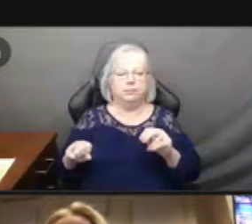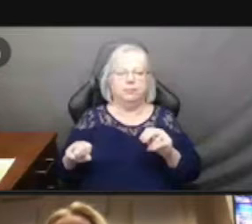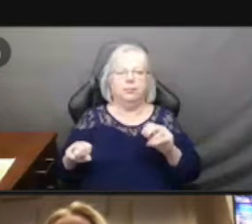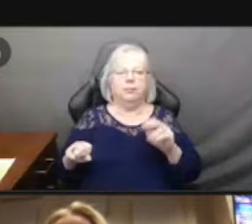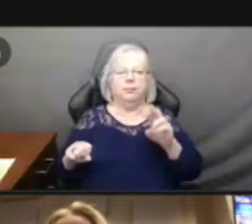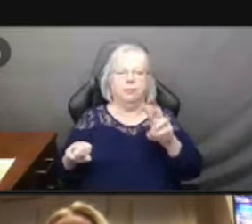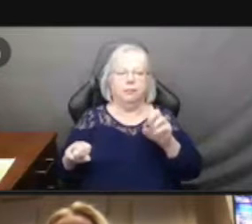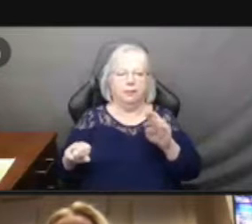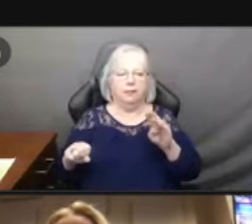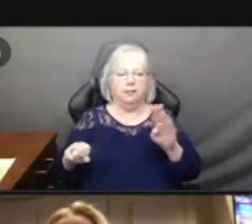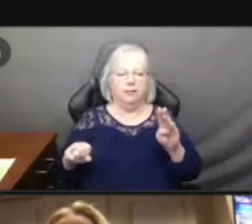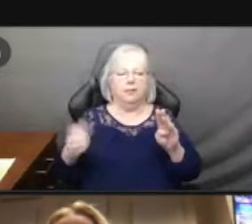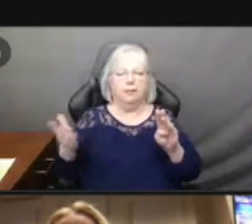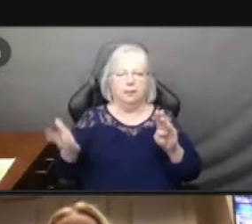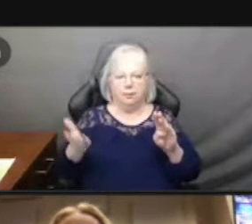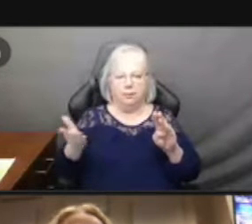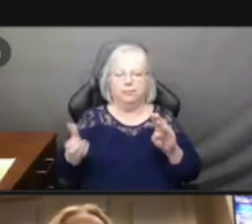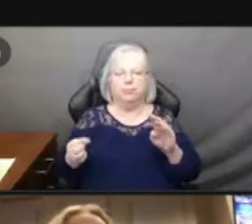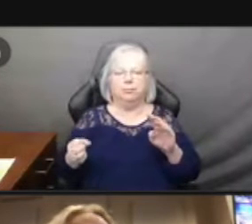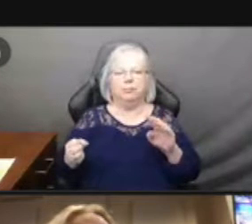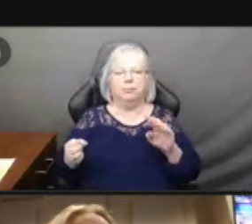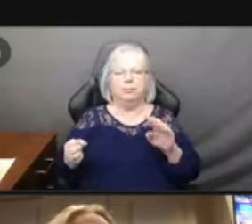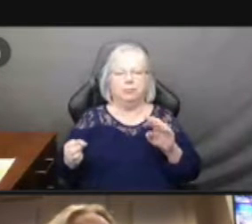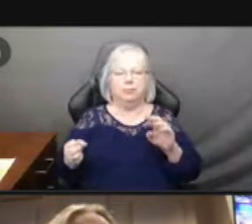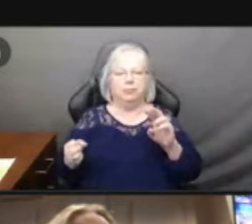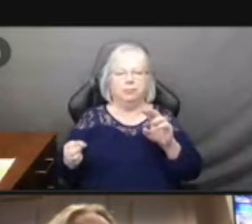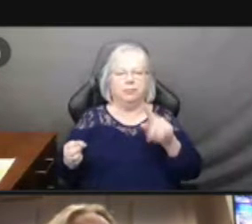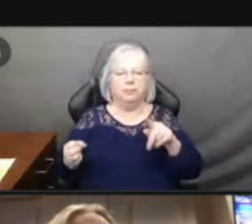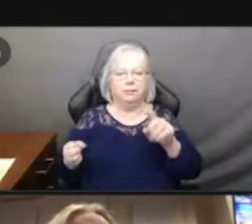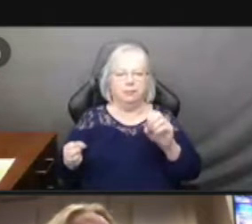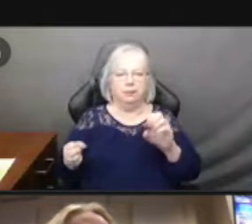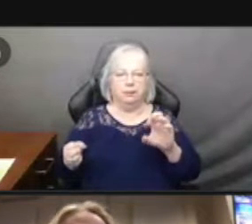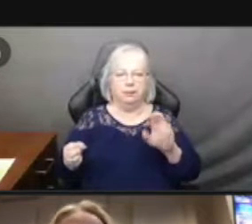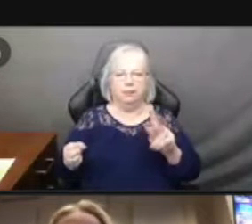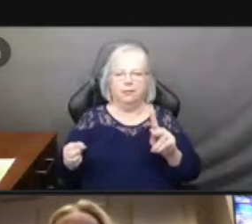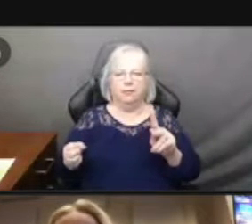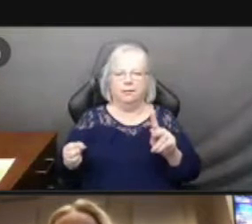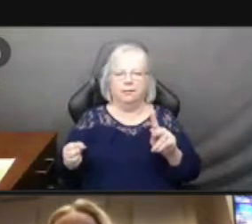Director Webb. Here. Director Pack.